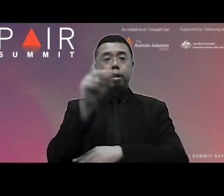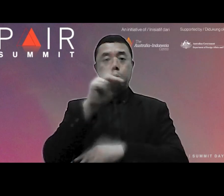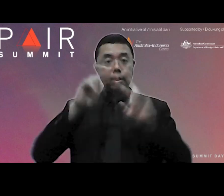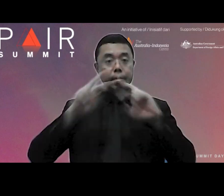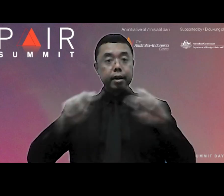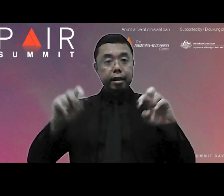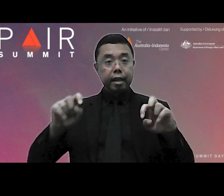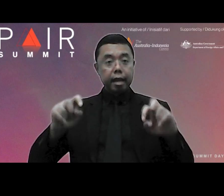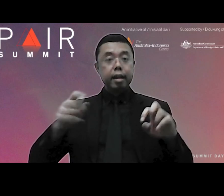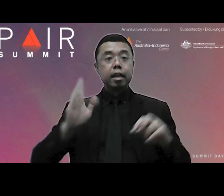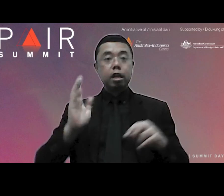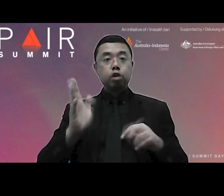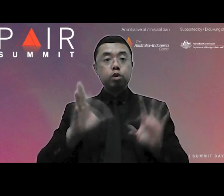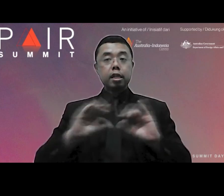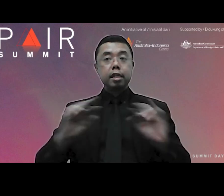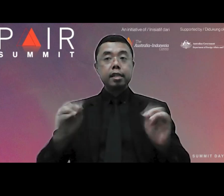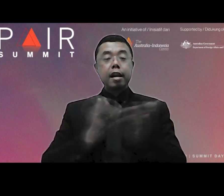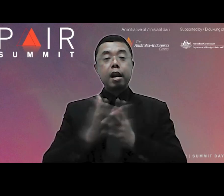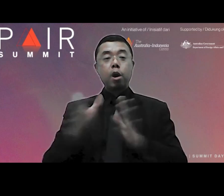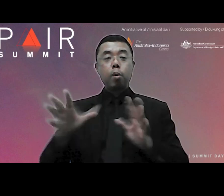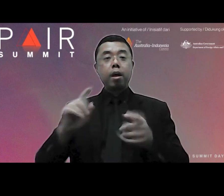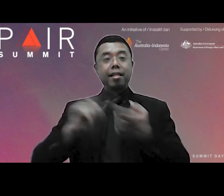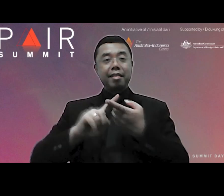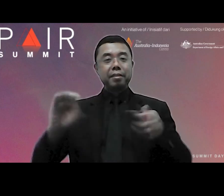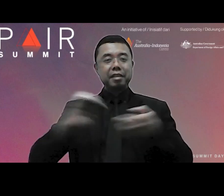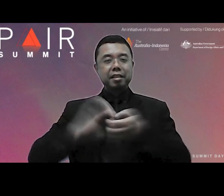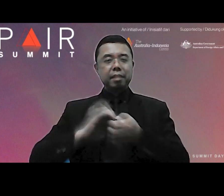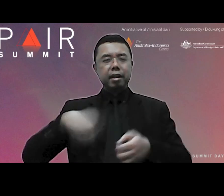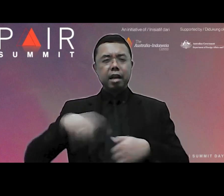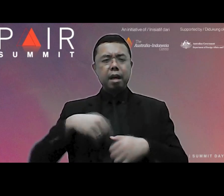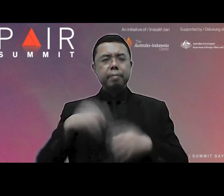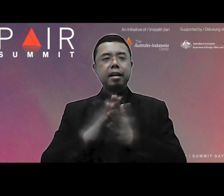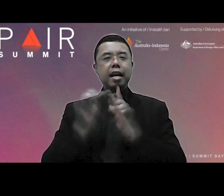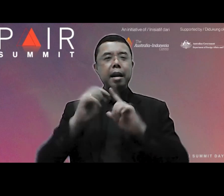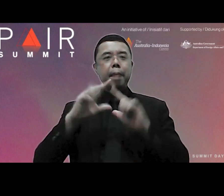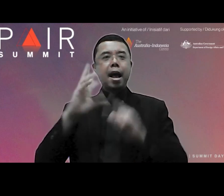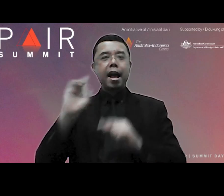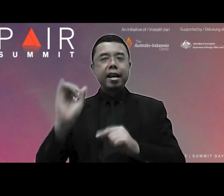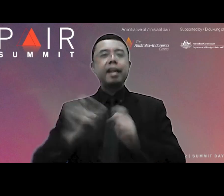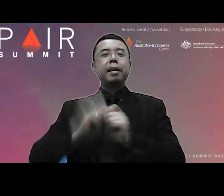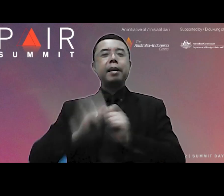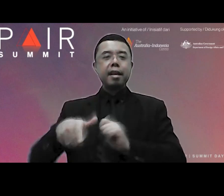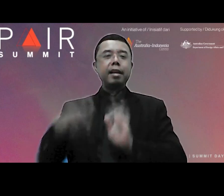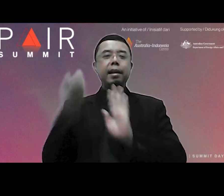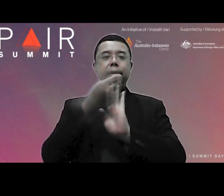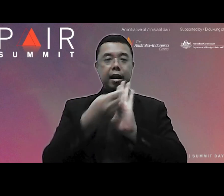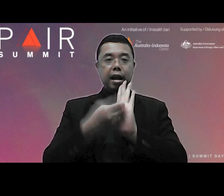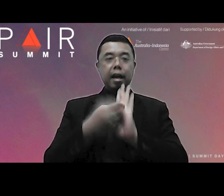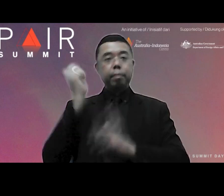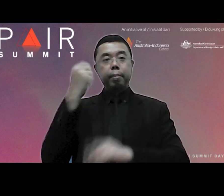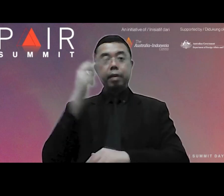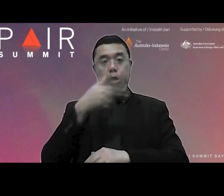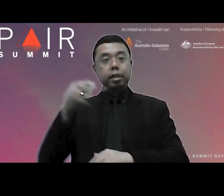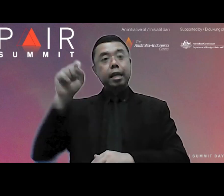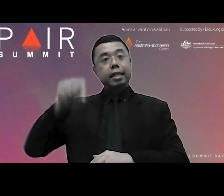through the PAIR initiative and funded by the Australian government. I think it's been really an impressive demonstration of the ability of